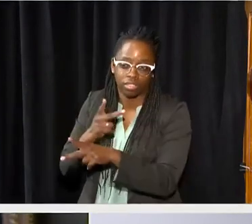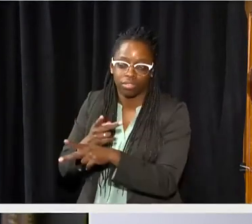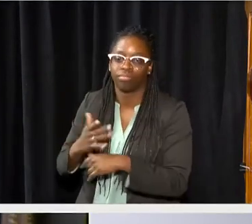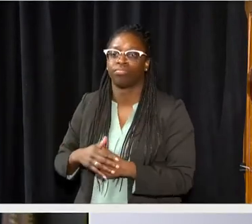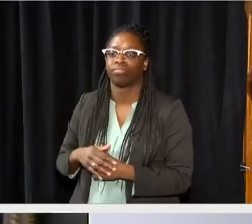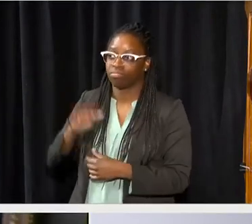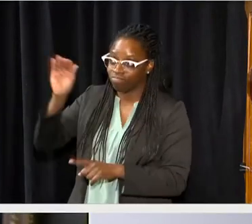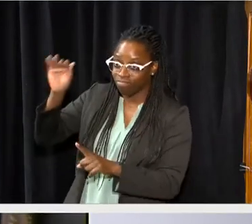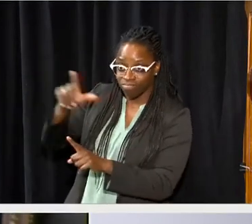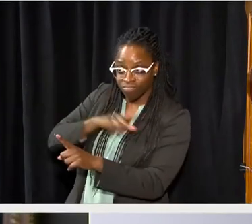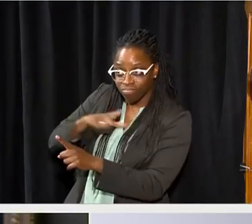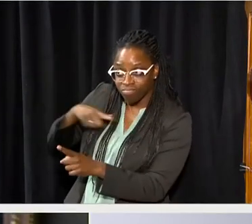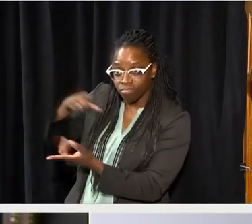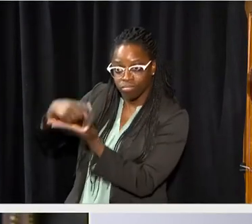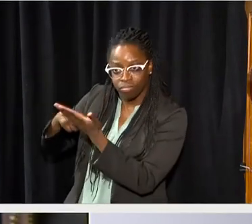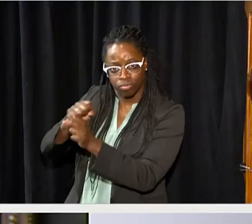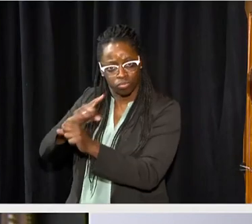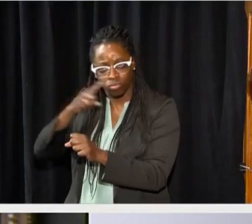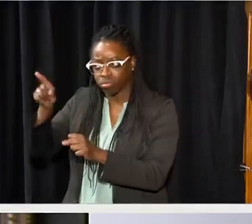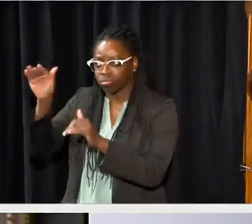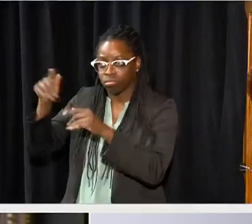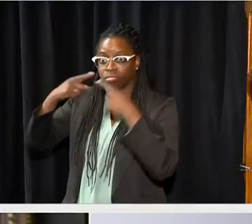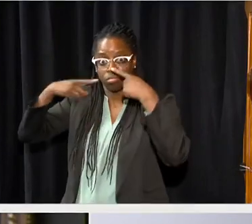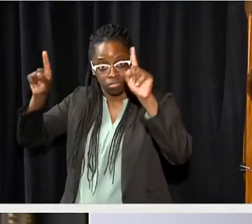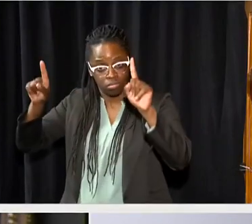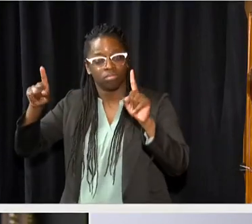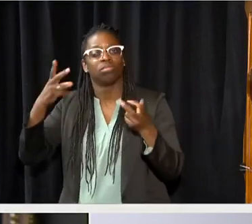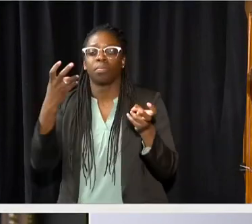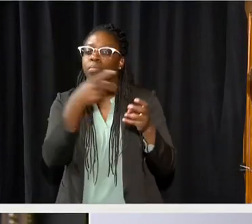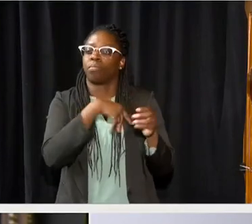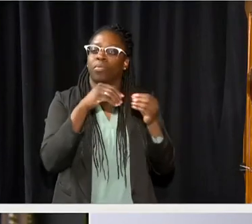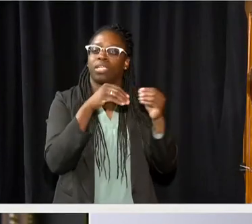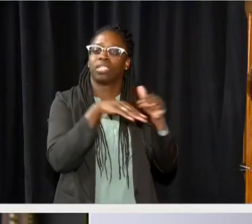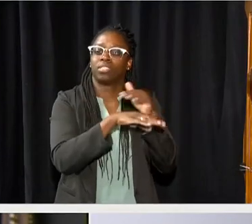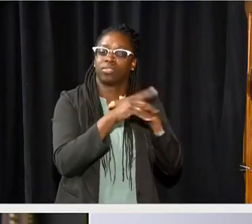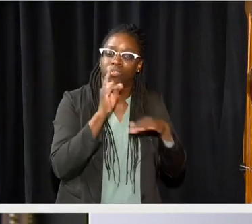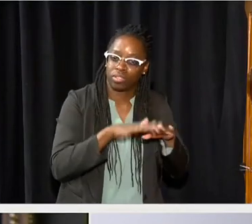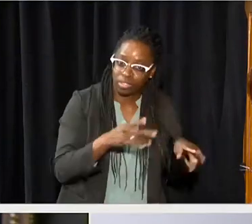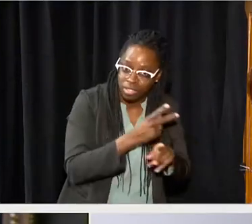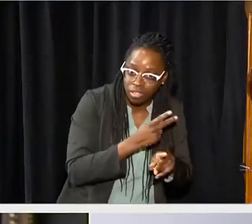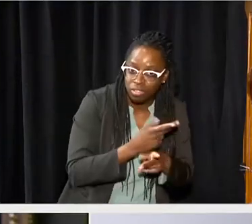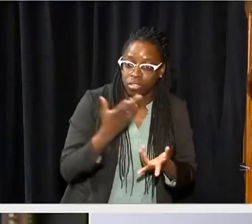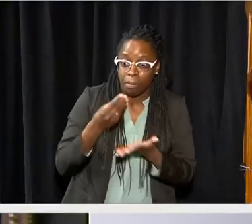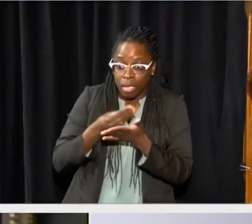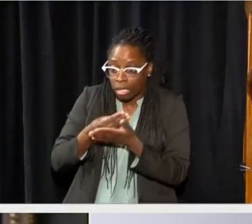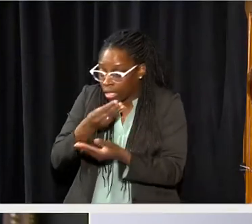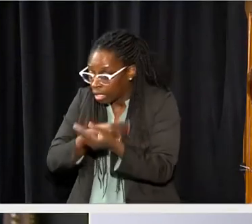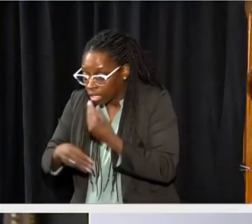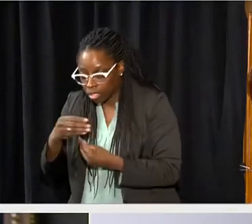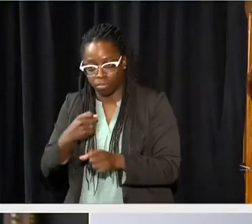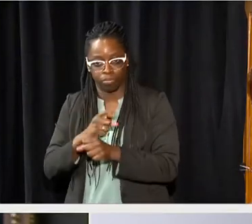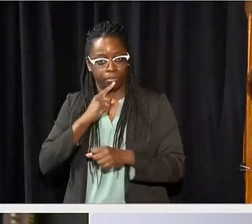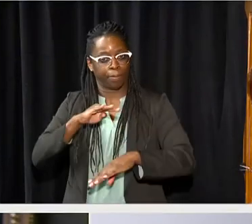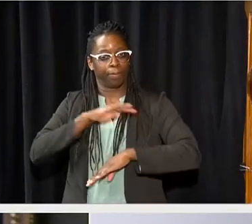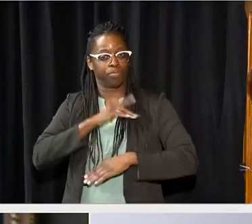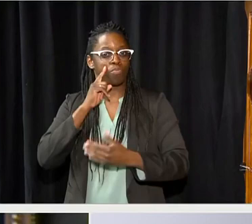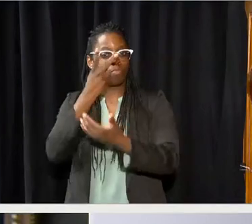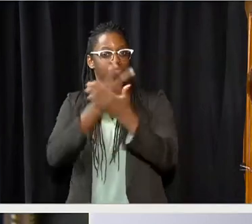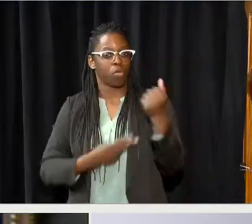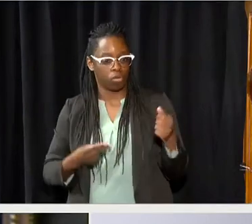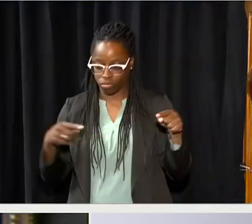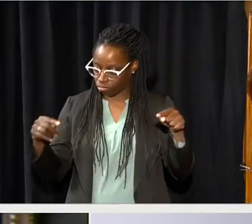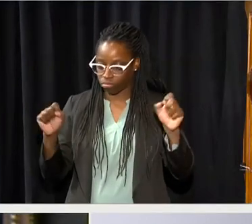to expand access, to lower costs, and to meet this child care challenge.